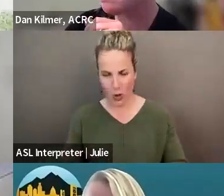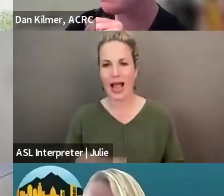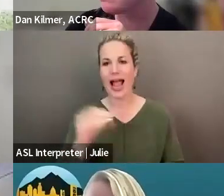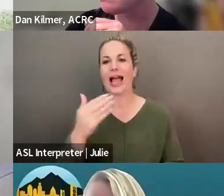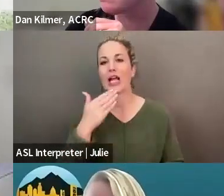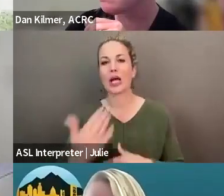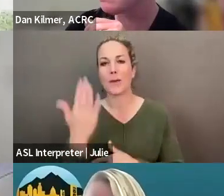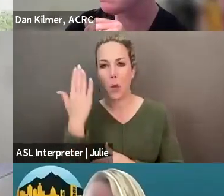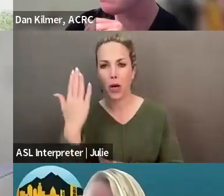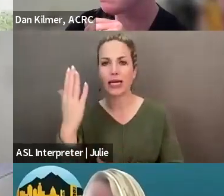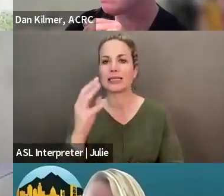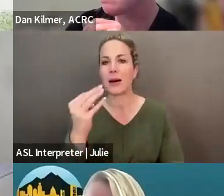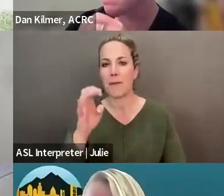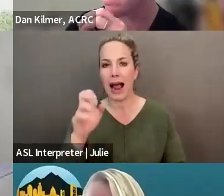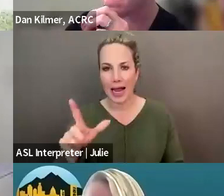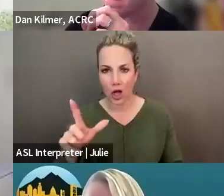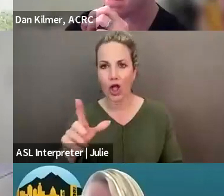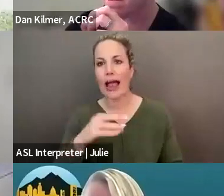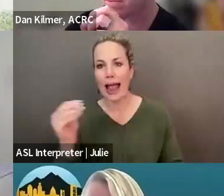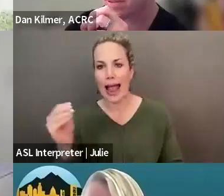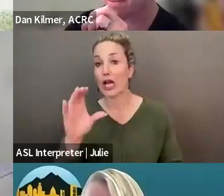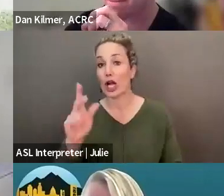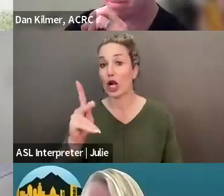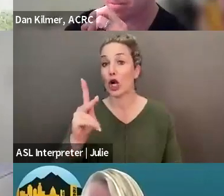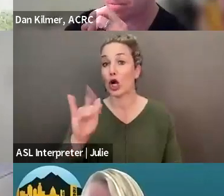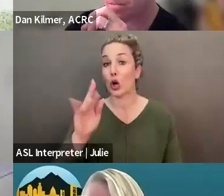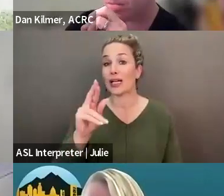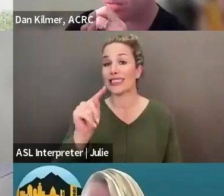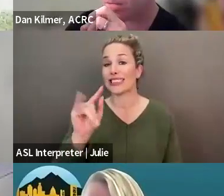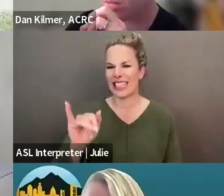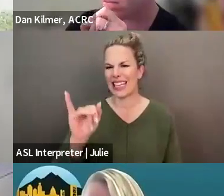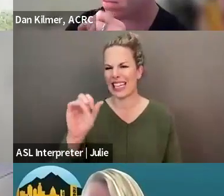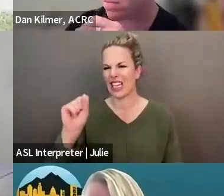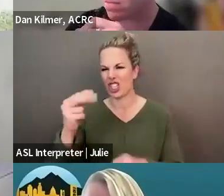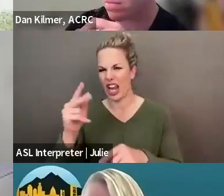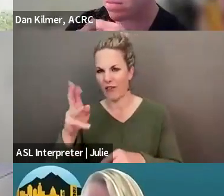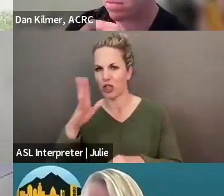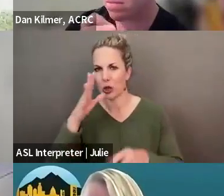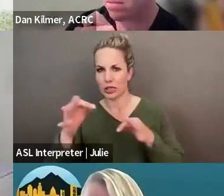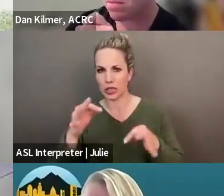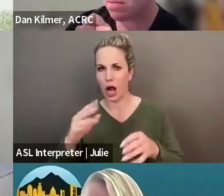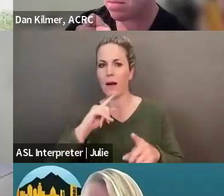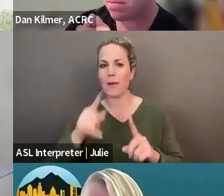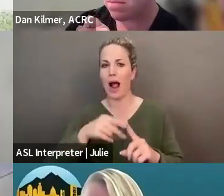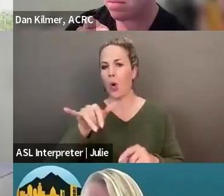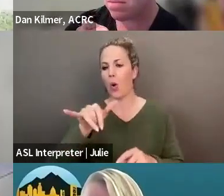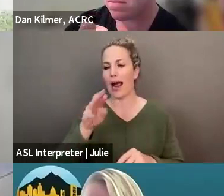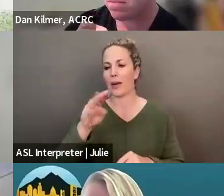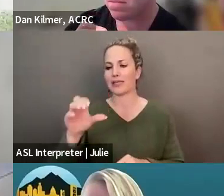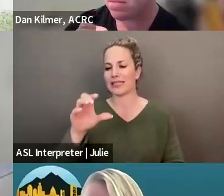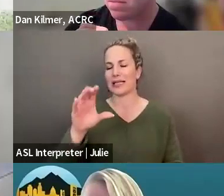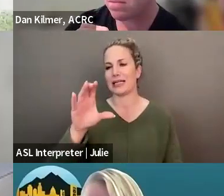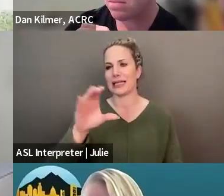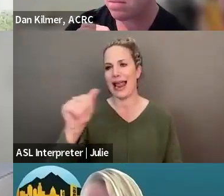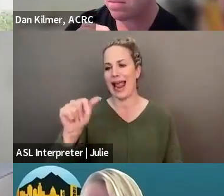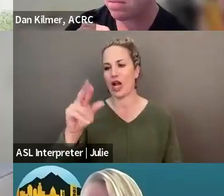good morning to Michael as well. And Christy Schaefer, you will hear a little bit from her later about the YMCA grant that we did. Let's